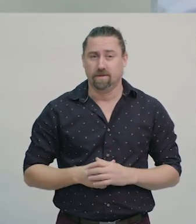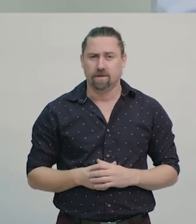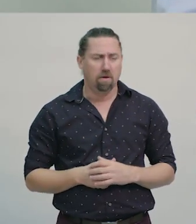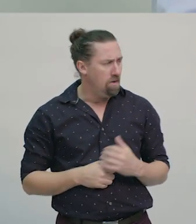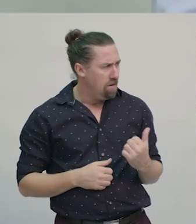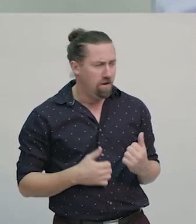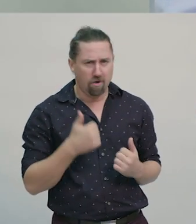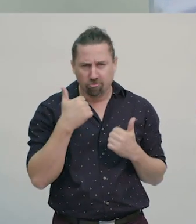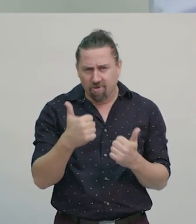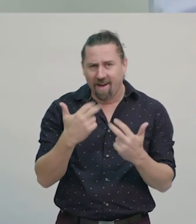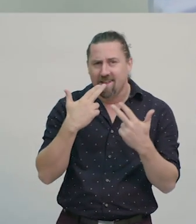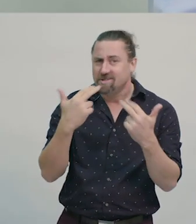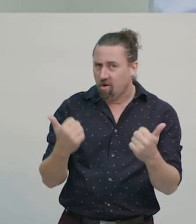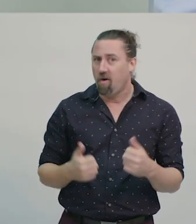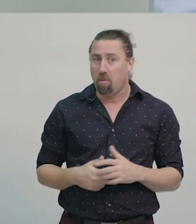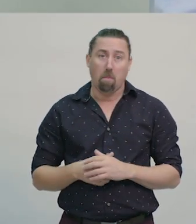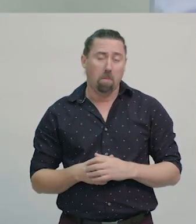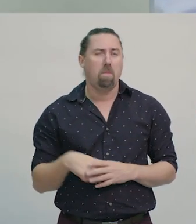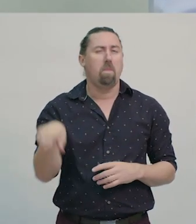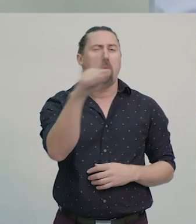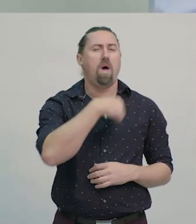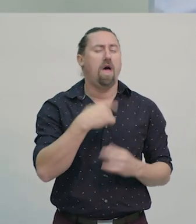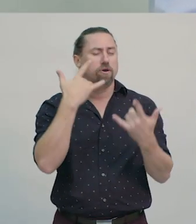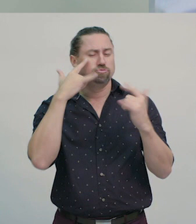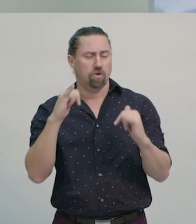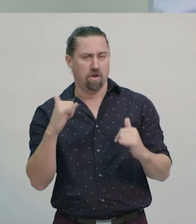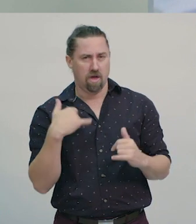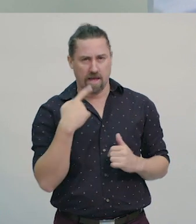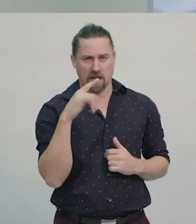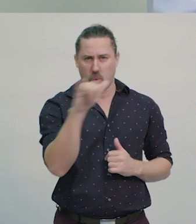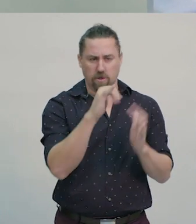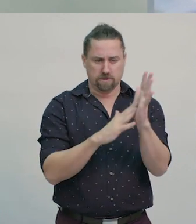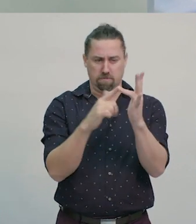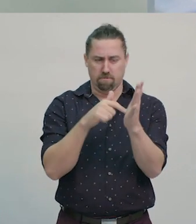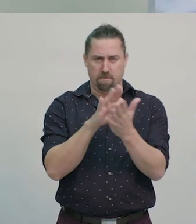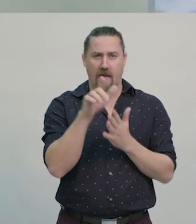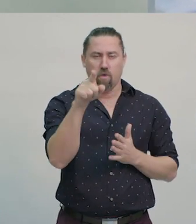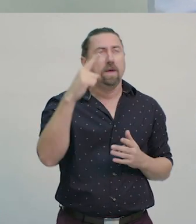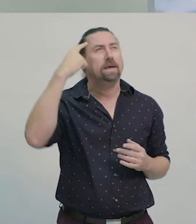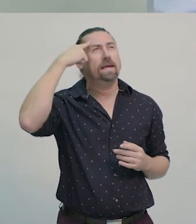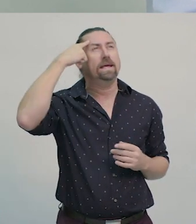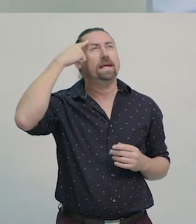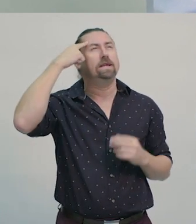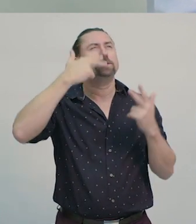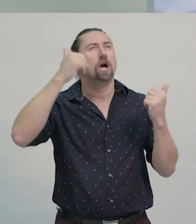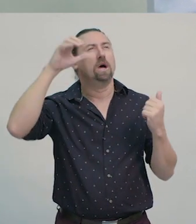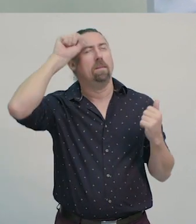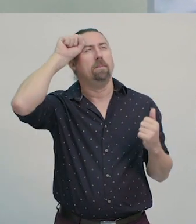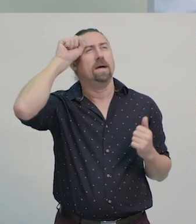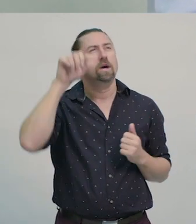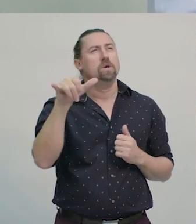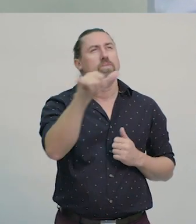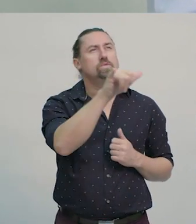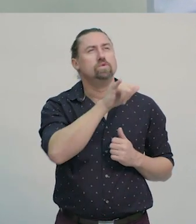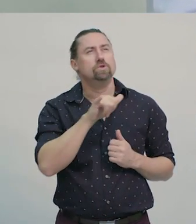That's a great rap. Let's test it out together. I'll say a month. You say the rap in your head to work out how many days